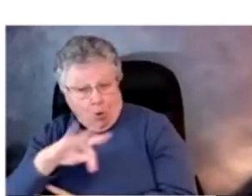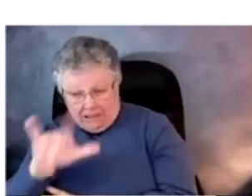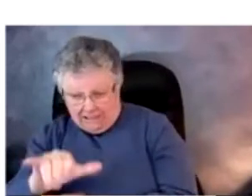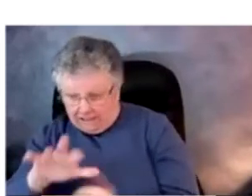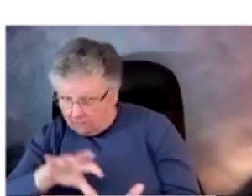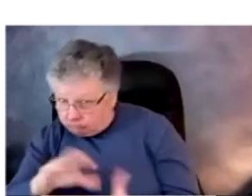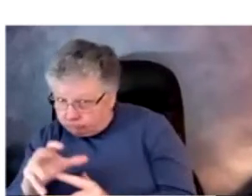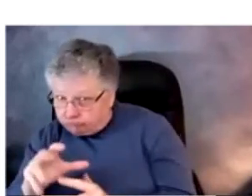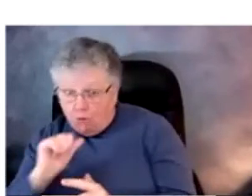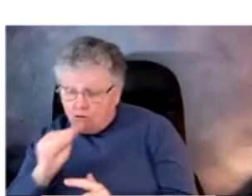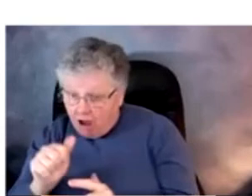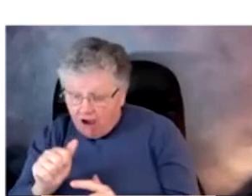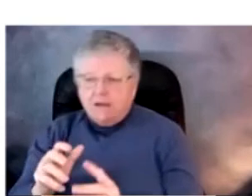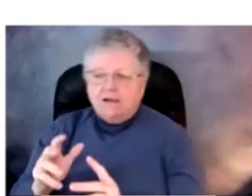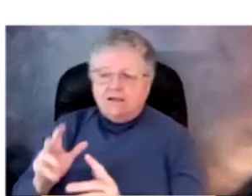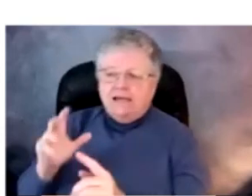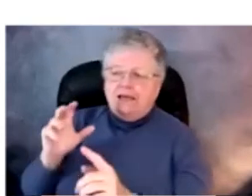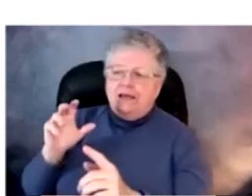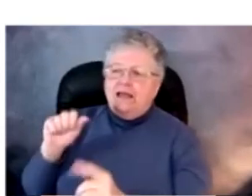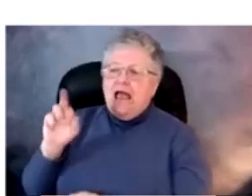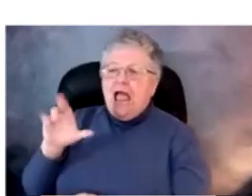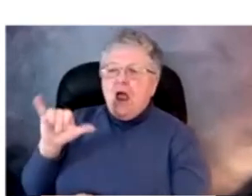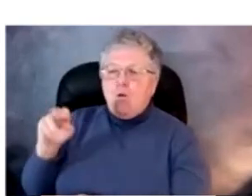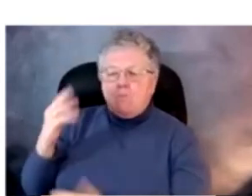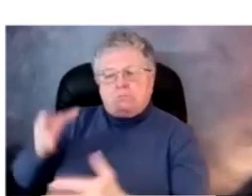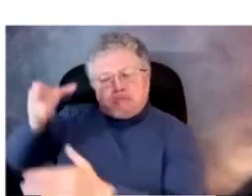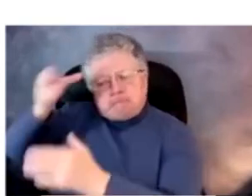we can share resources out on that if people are interested.